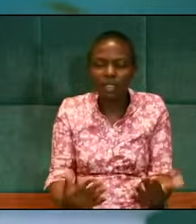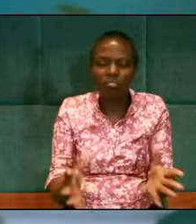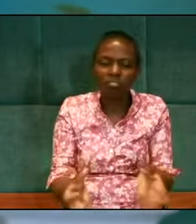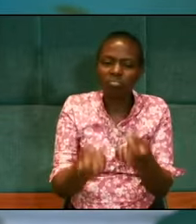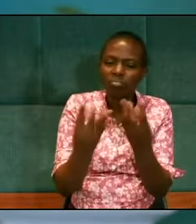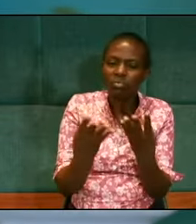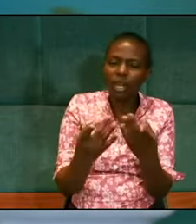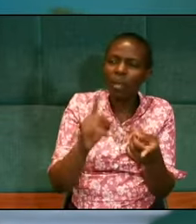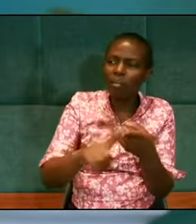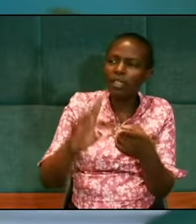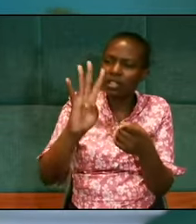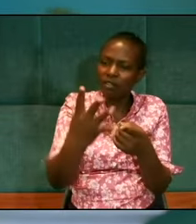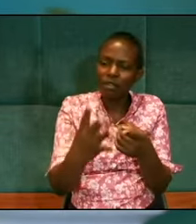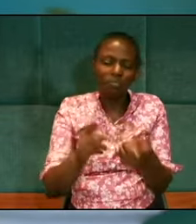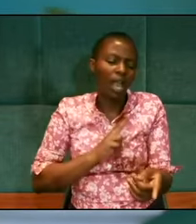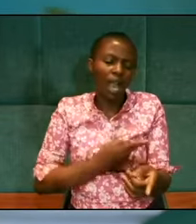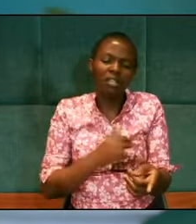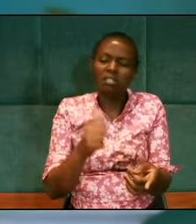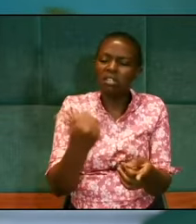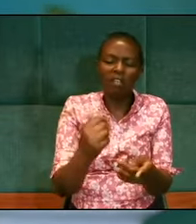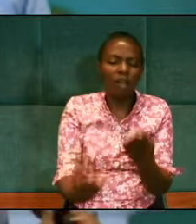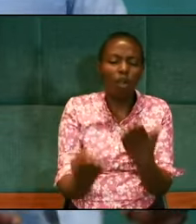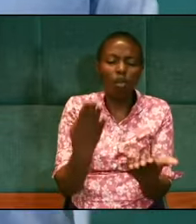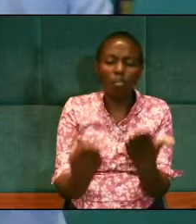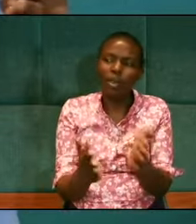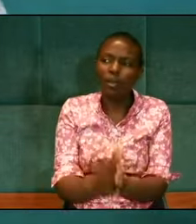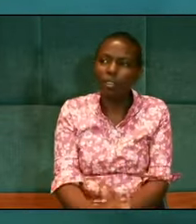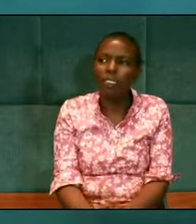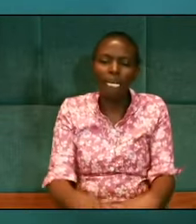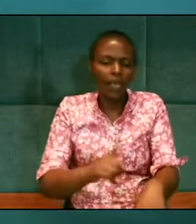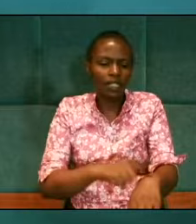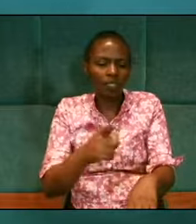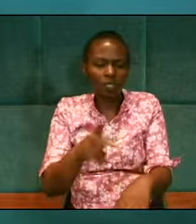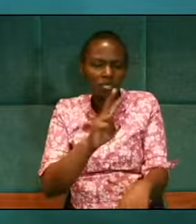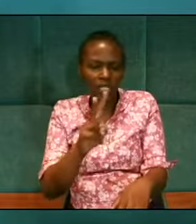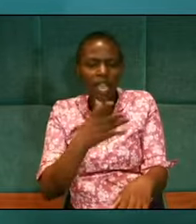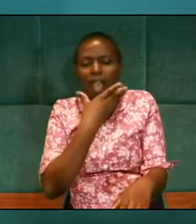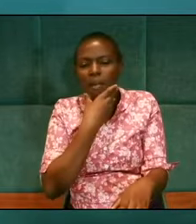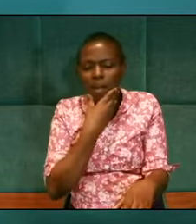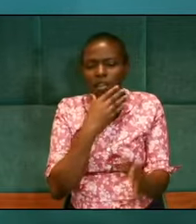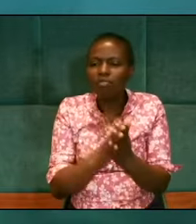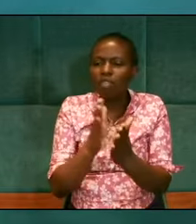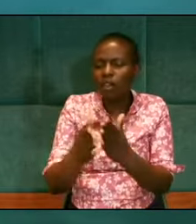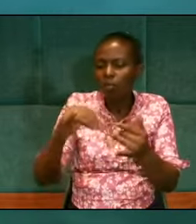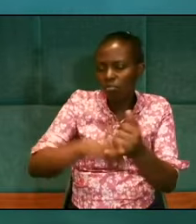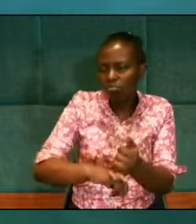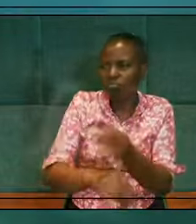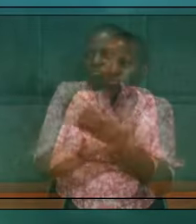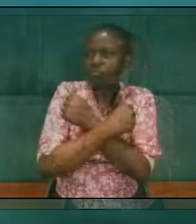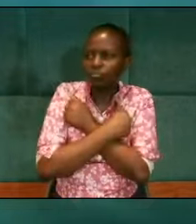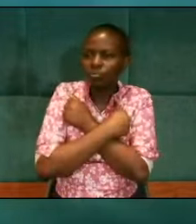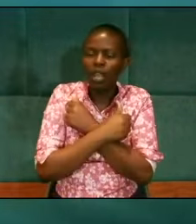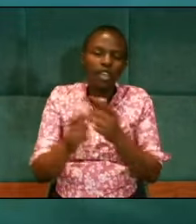the fourth, you can't comprehend. Which is the fourth? When you see a man and a woman intimate, you